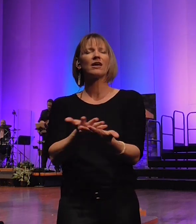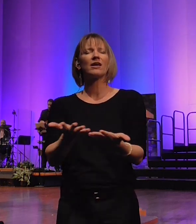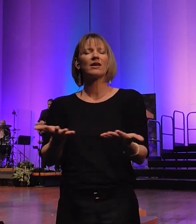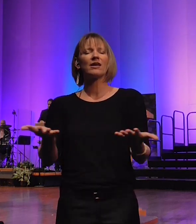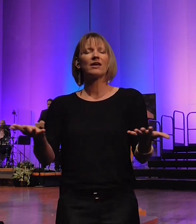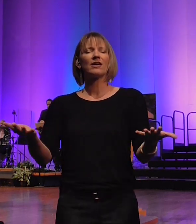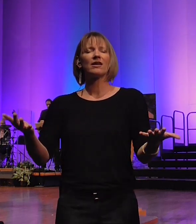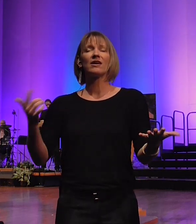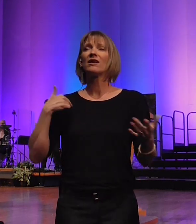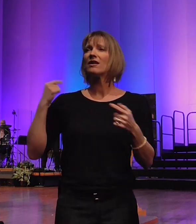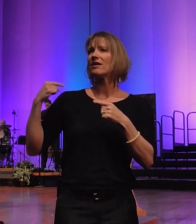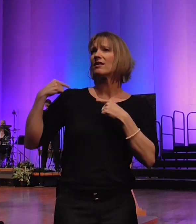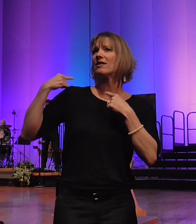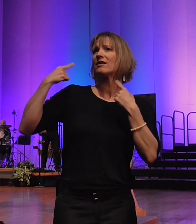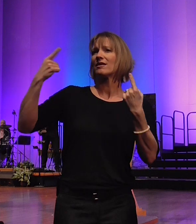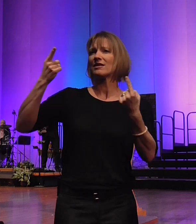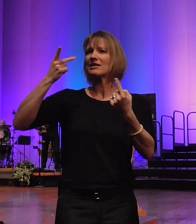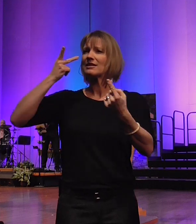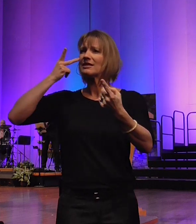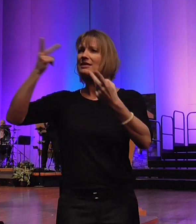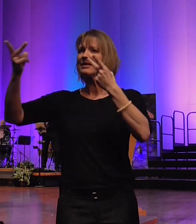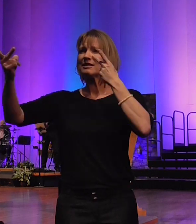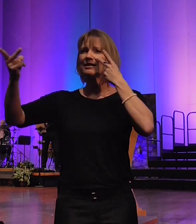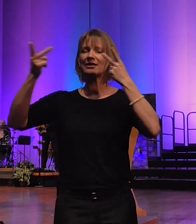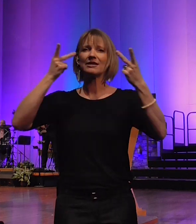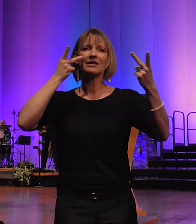everything I've ever seen,